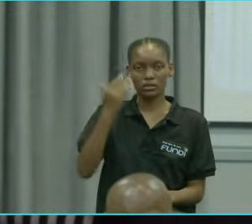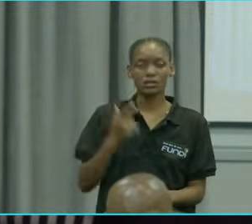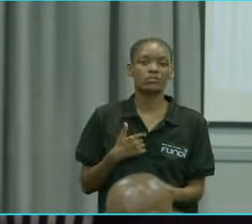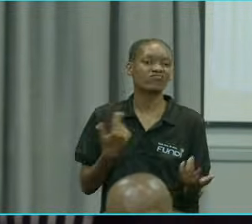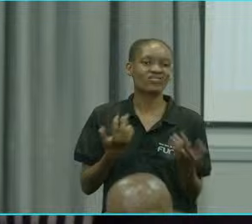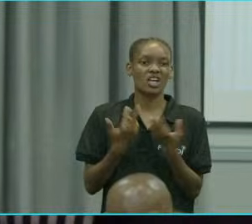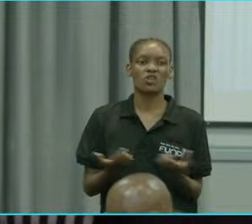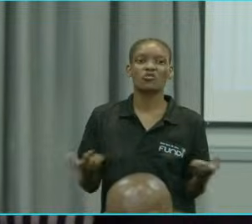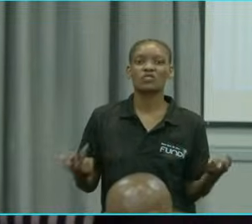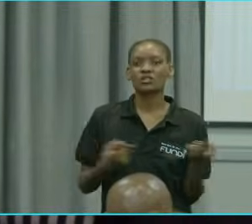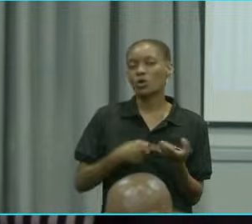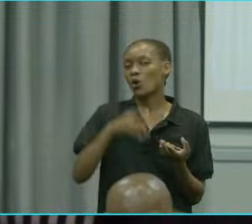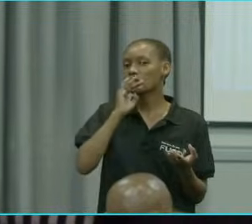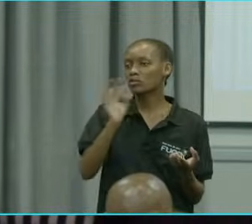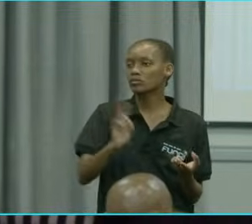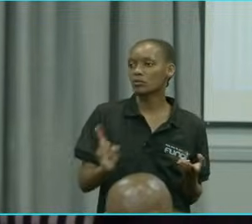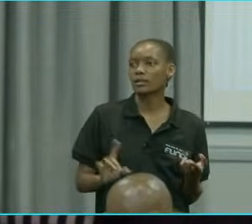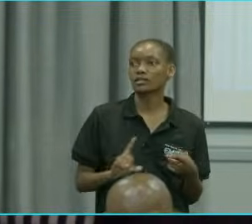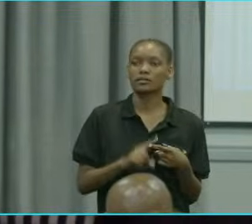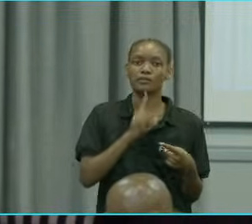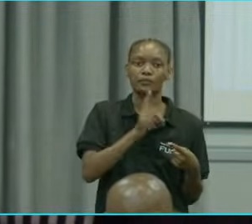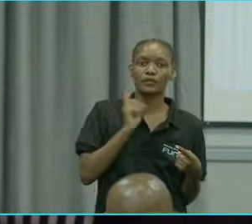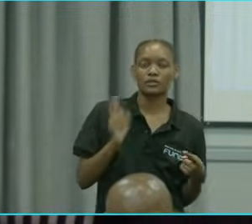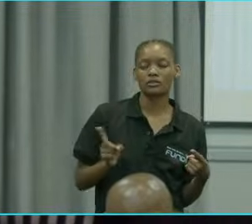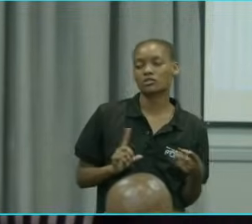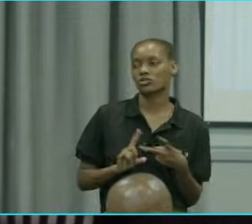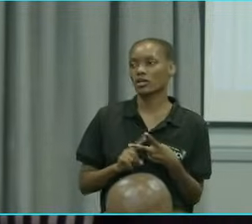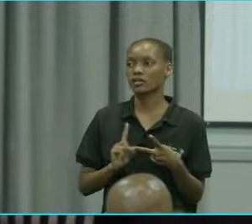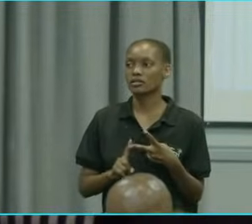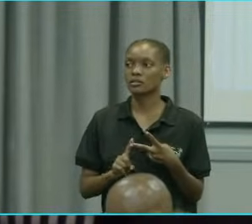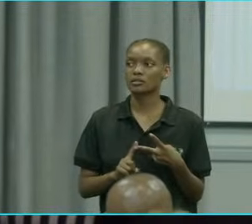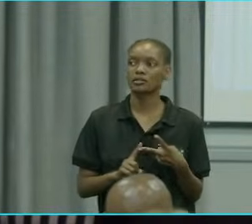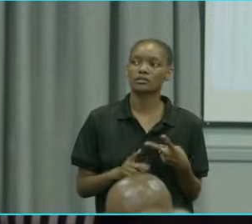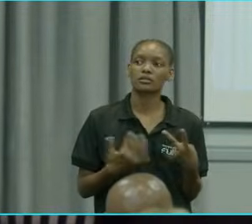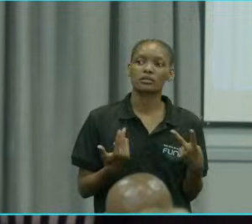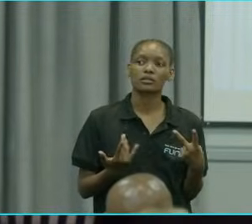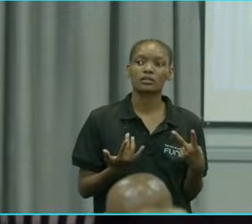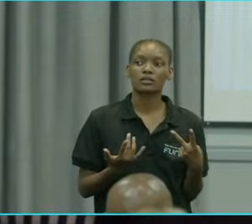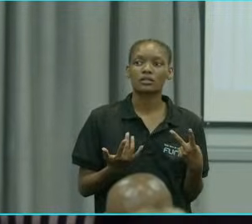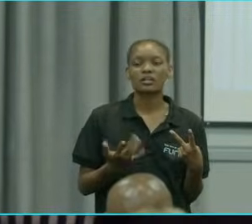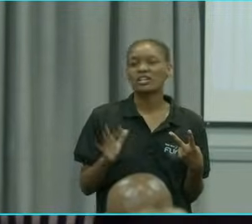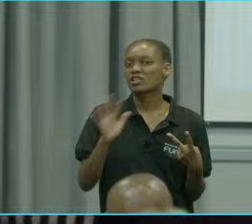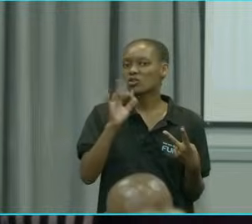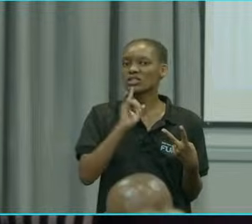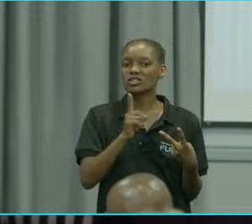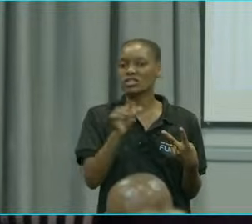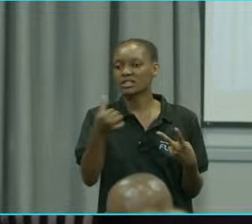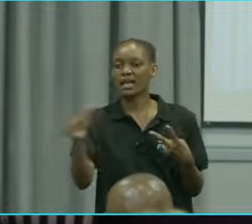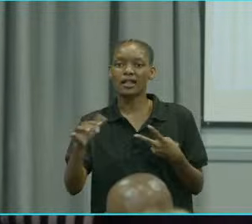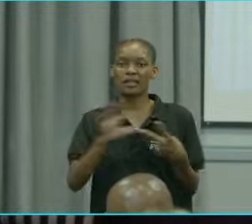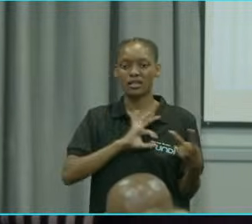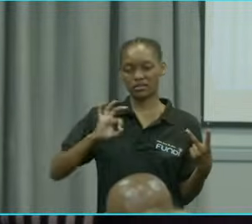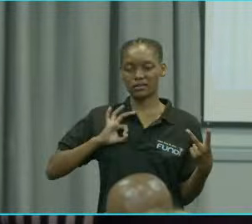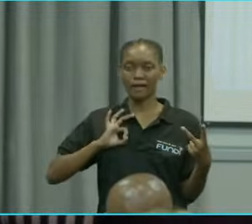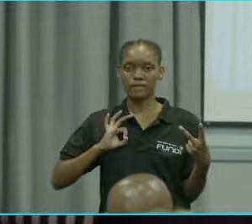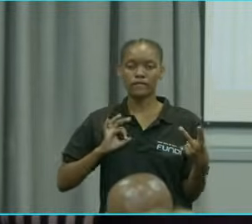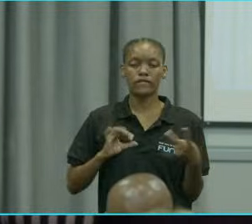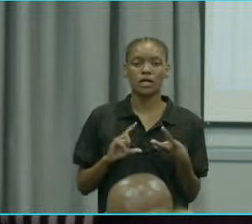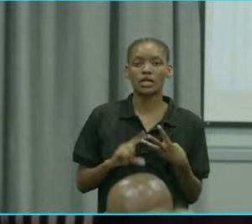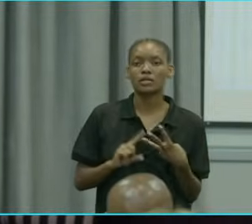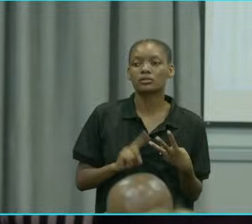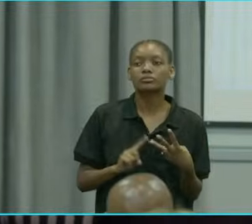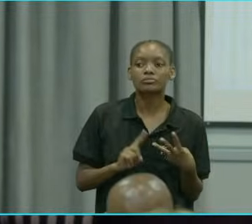resourcing, I mean in terms of teachers and in terms of educators and non-educators, but also in terms of